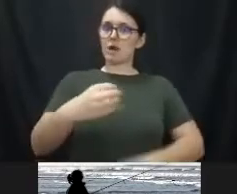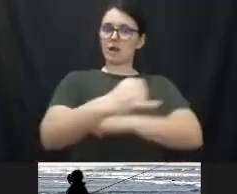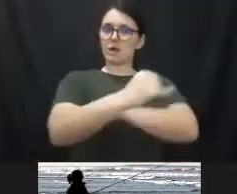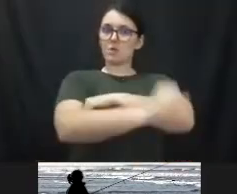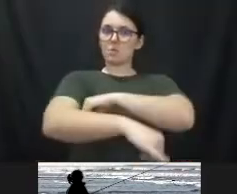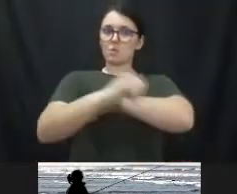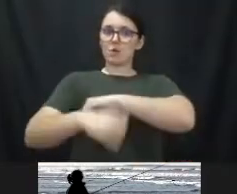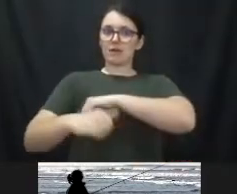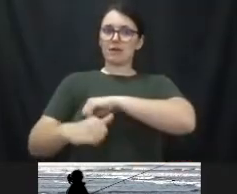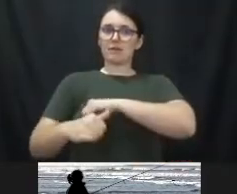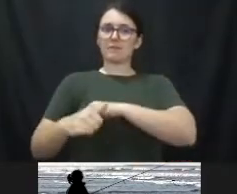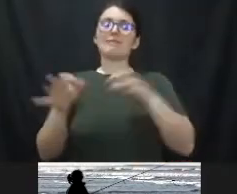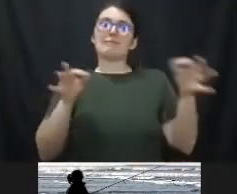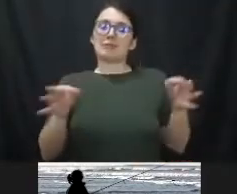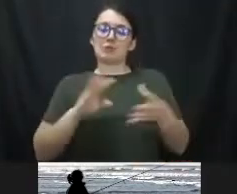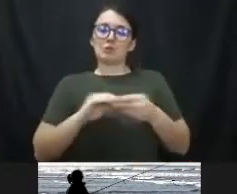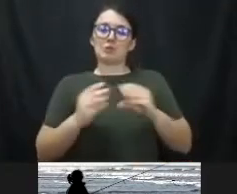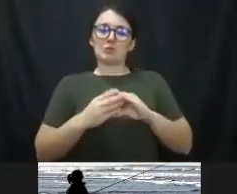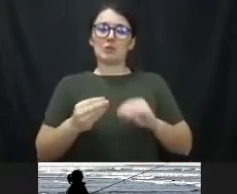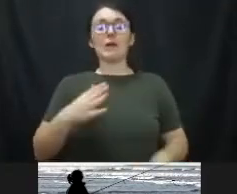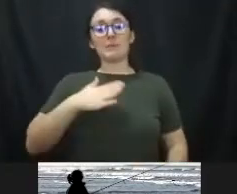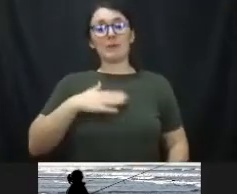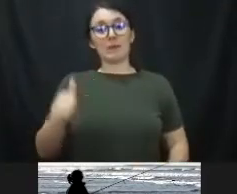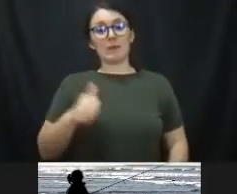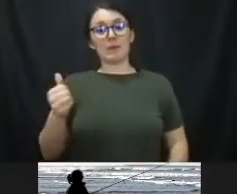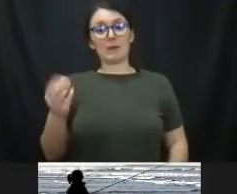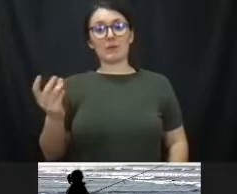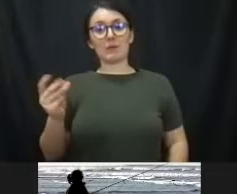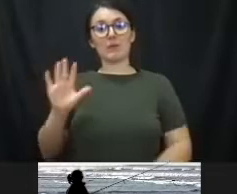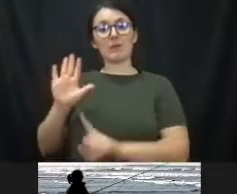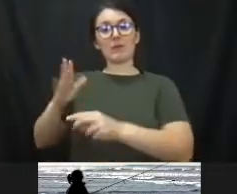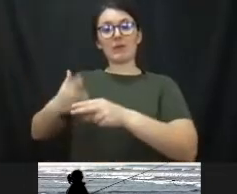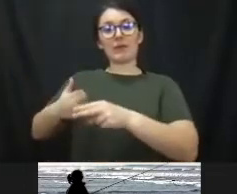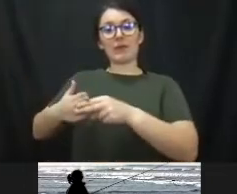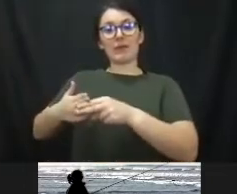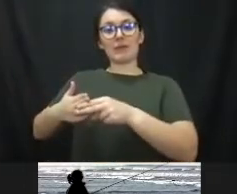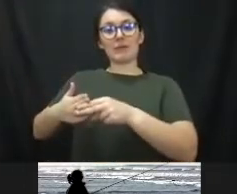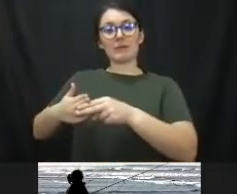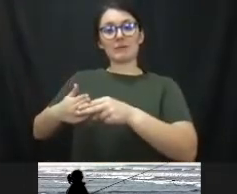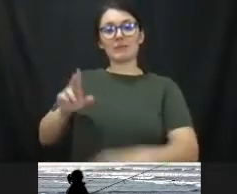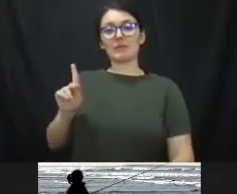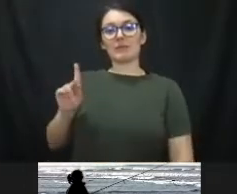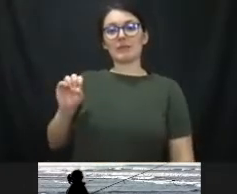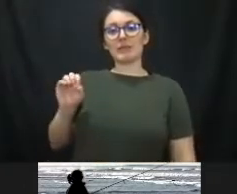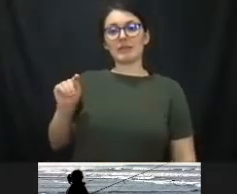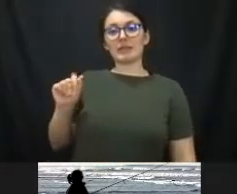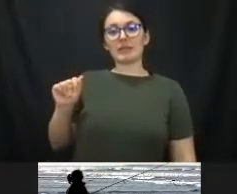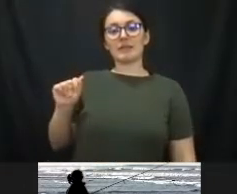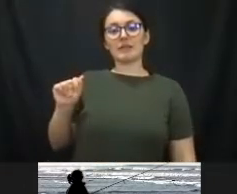tell you some stories. My other dog, her name was Kita.